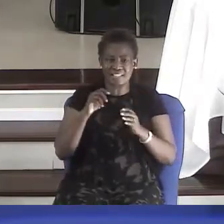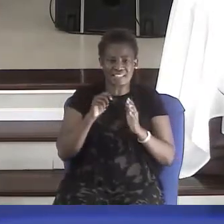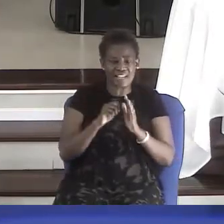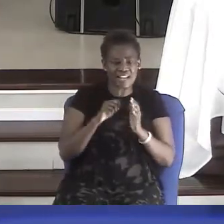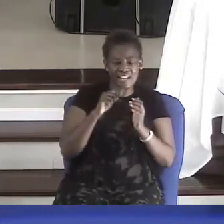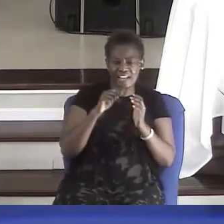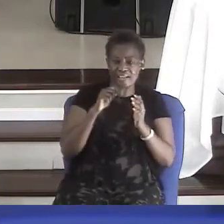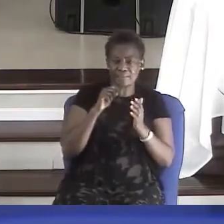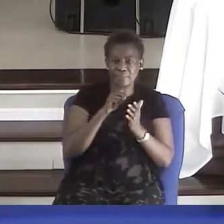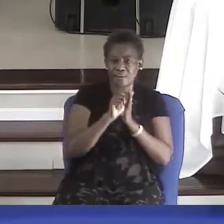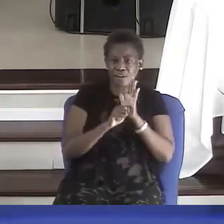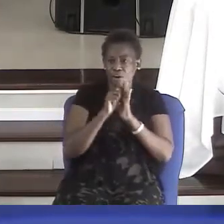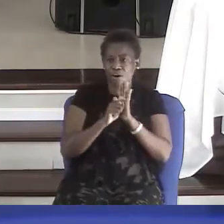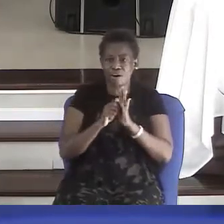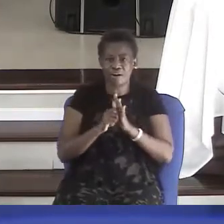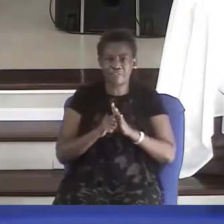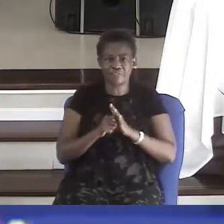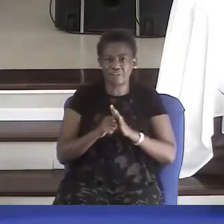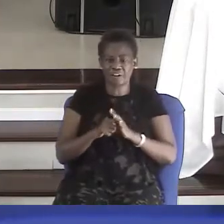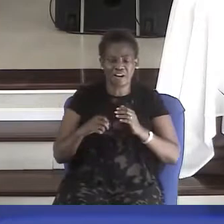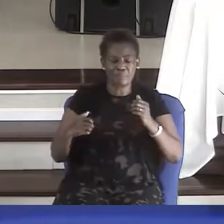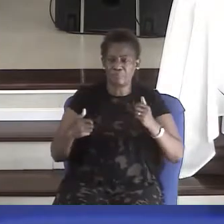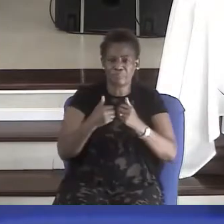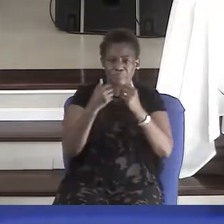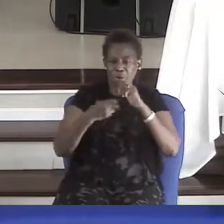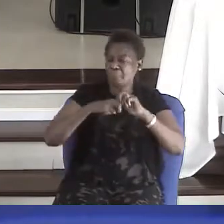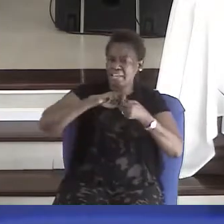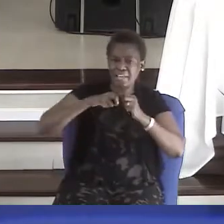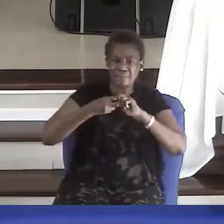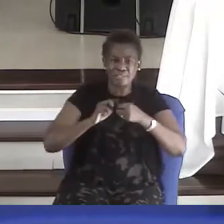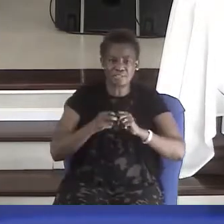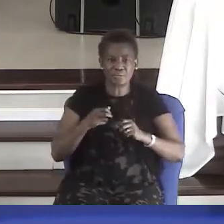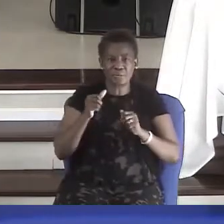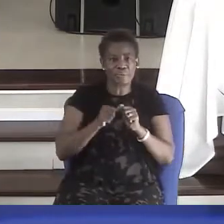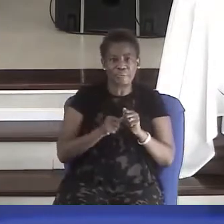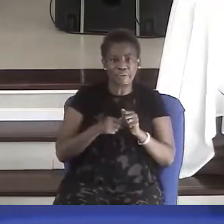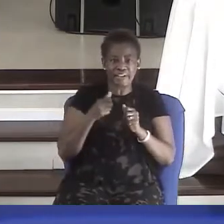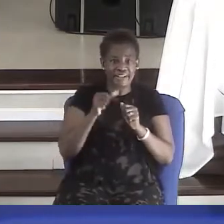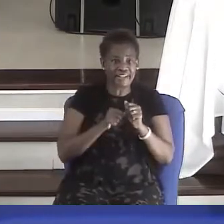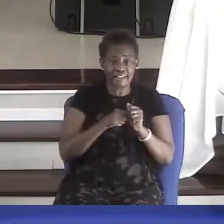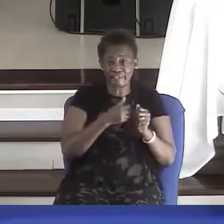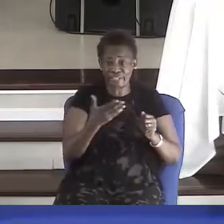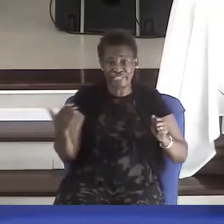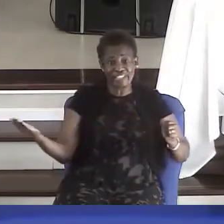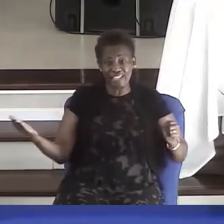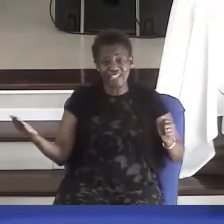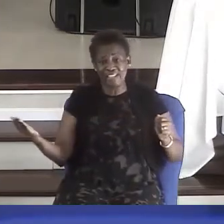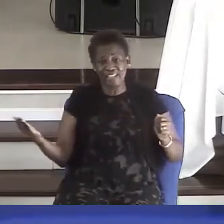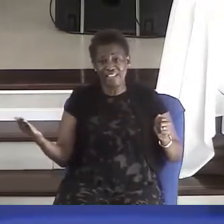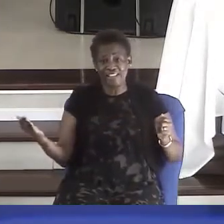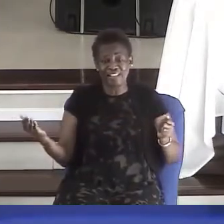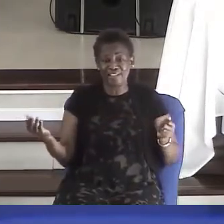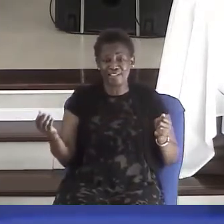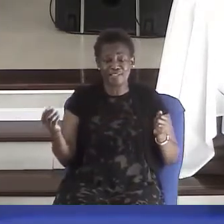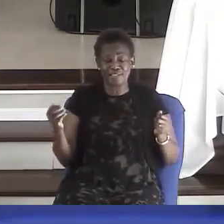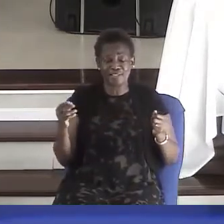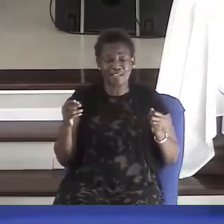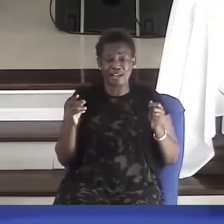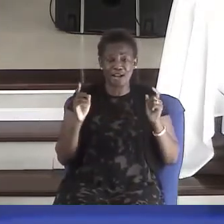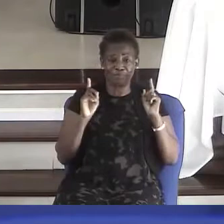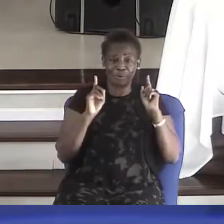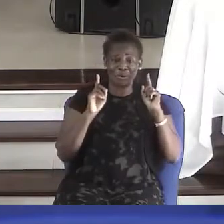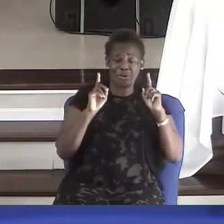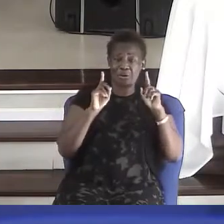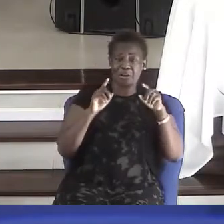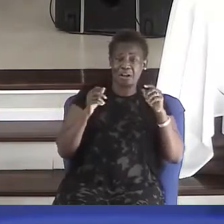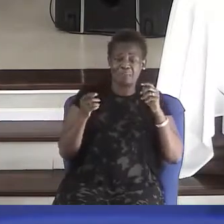is breaking loose and the earth is not even solid underneath us.